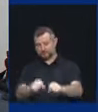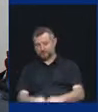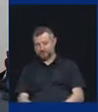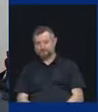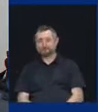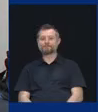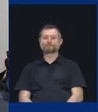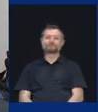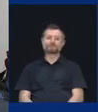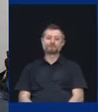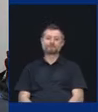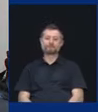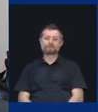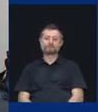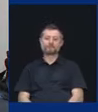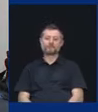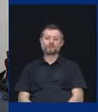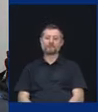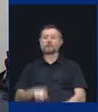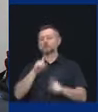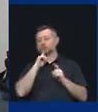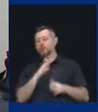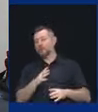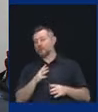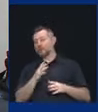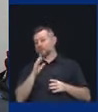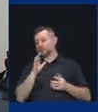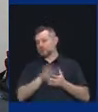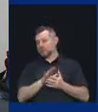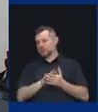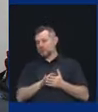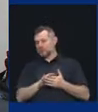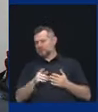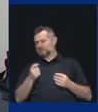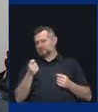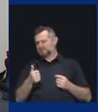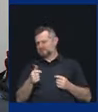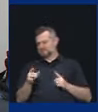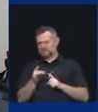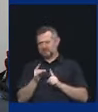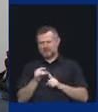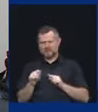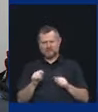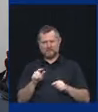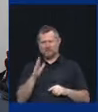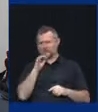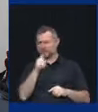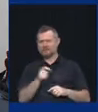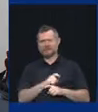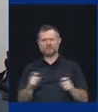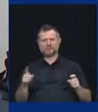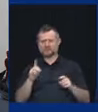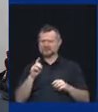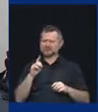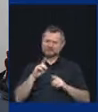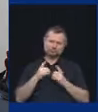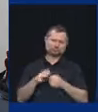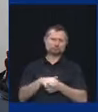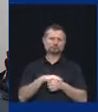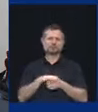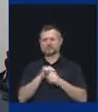If transmission rates in schools are as low as they are, why not give the districts the option of letting kids go